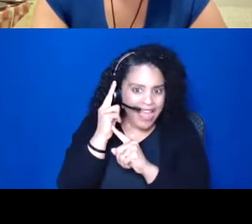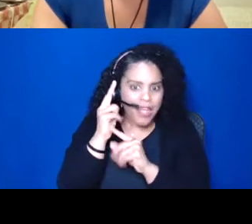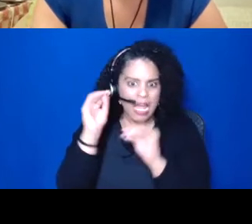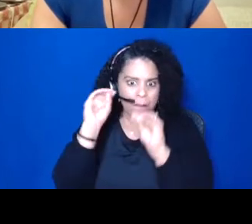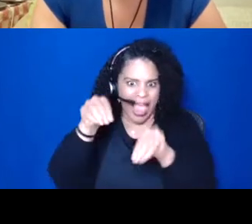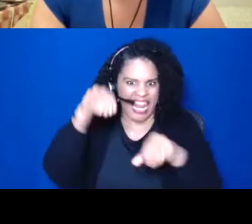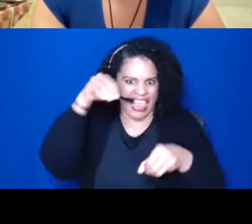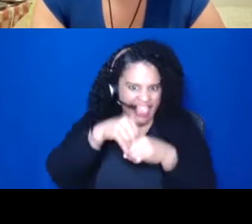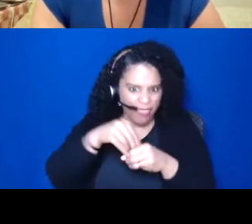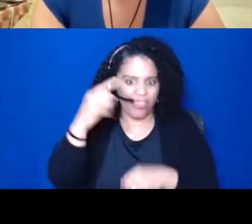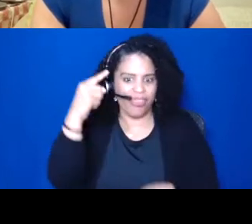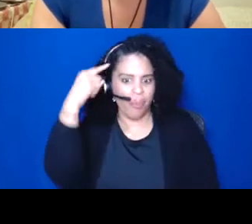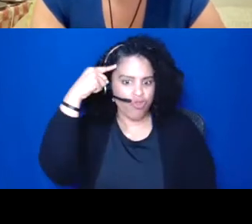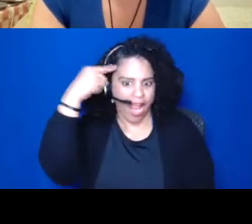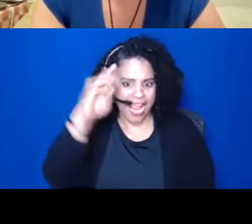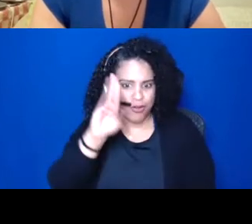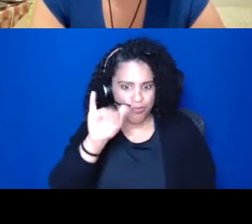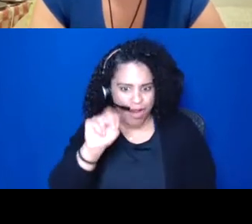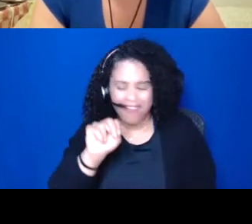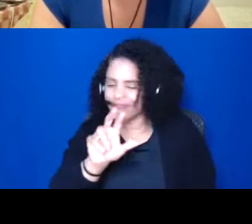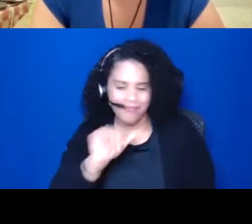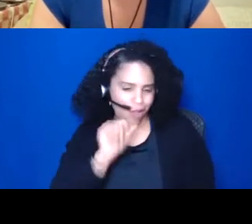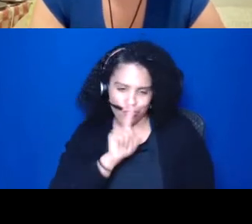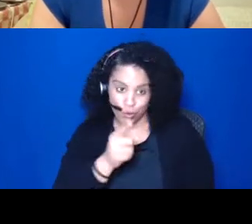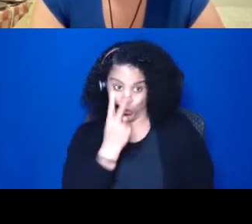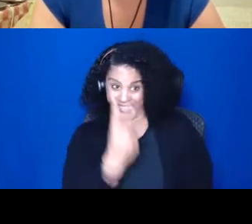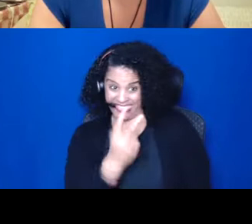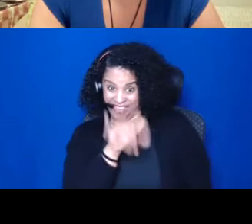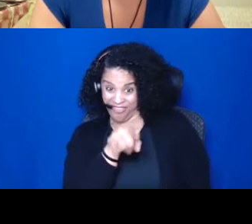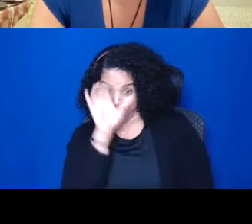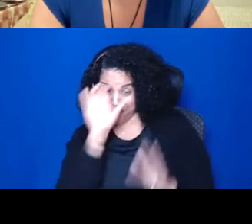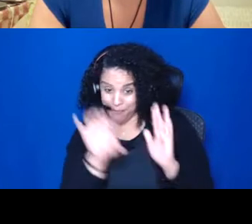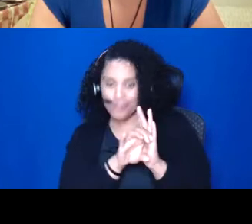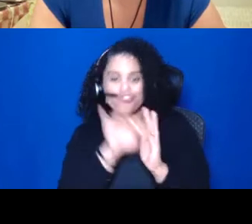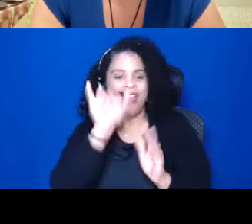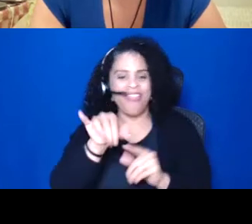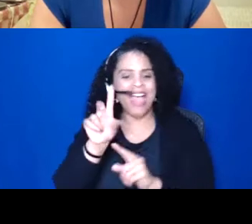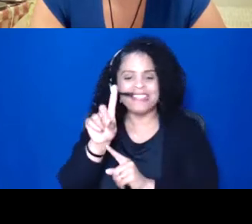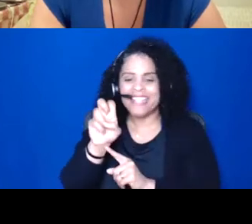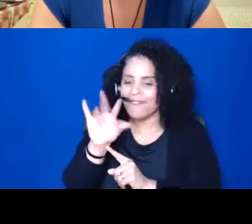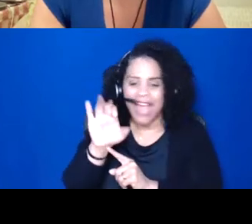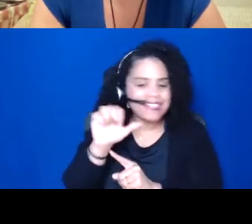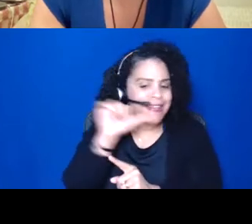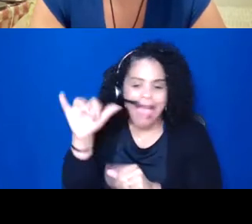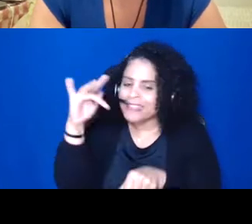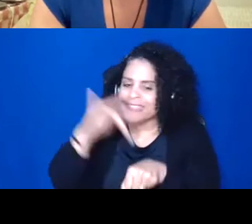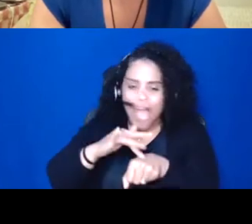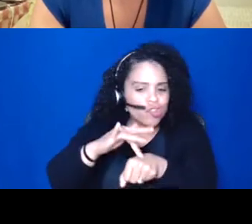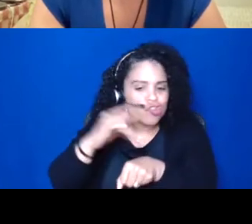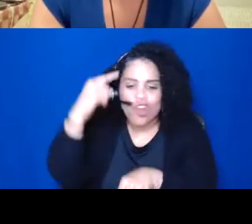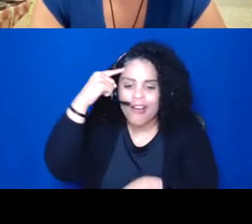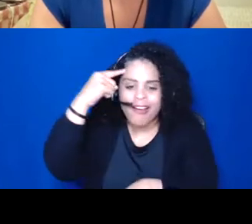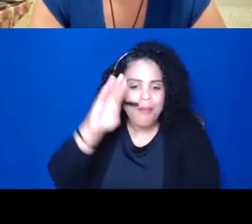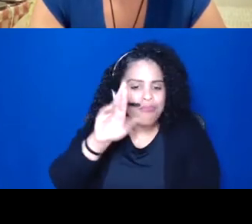not true. And one of the things you can see in this picture is that the device does not touch the brain at all.